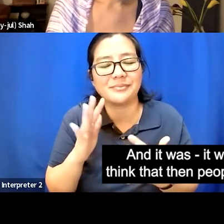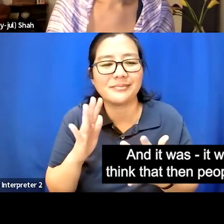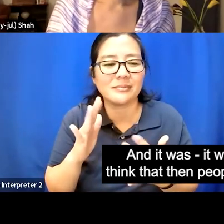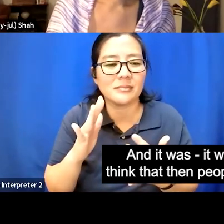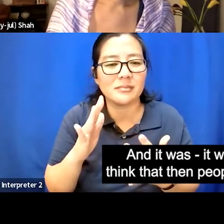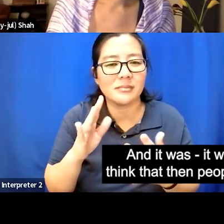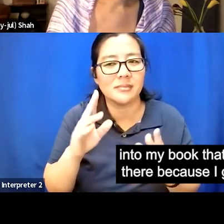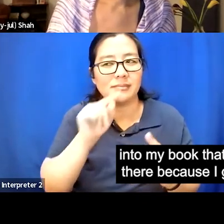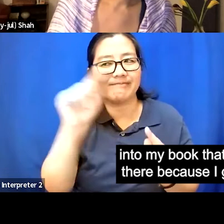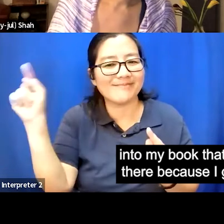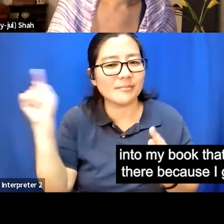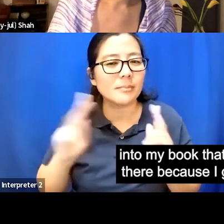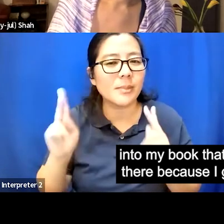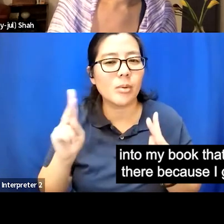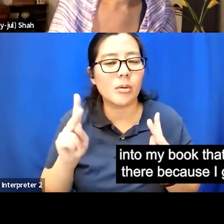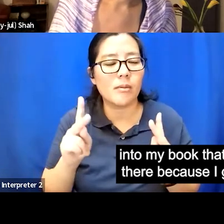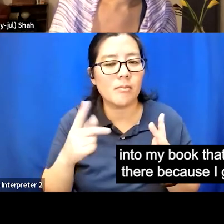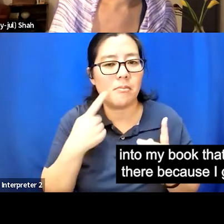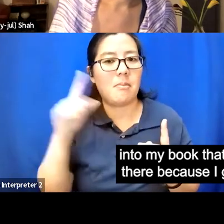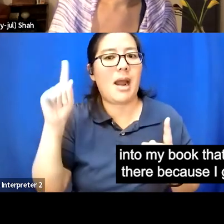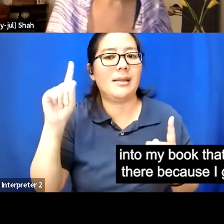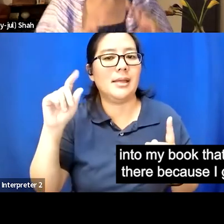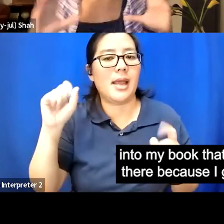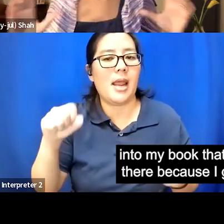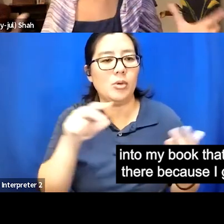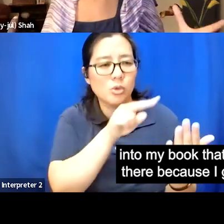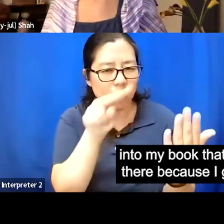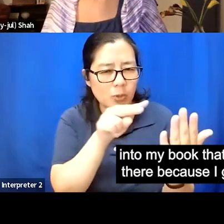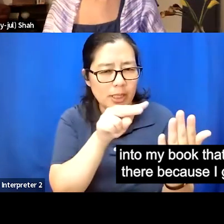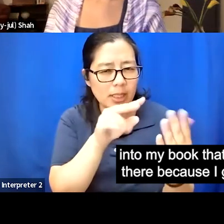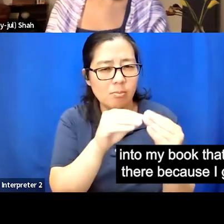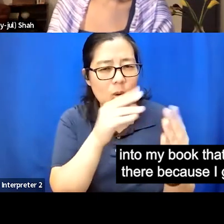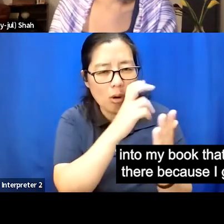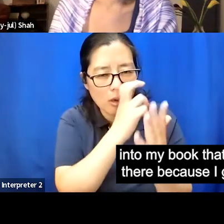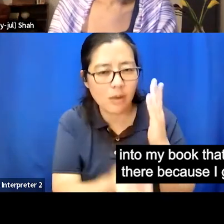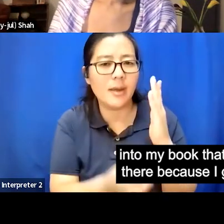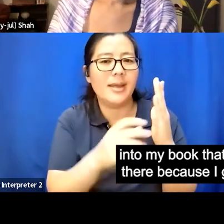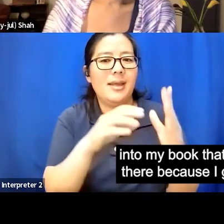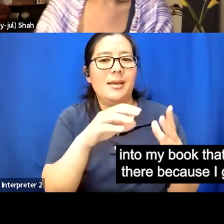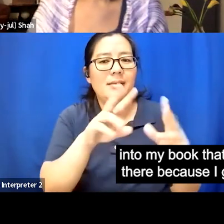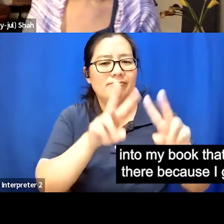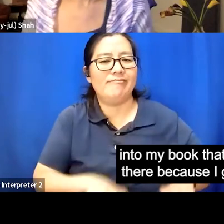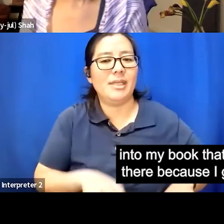were able to read things into my book that I hadn't been able to put there because I gave it this other context.